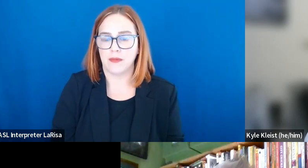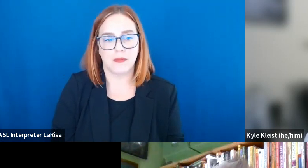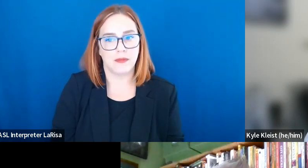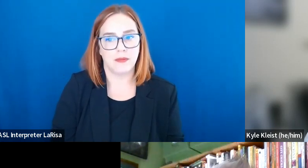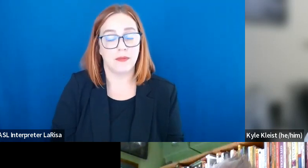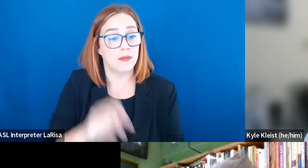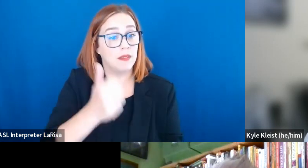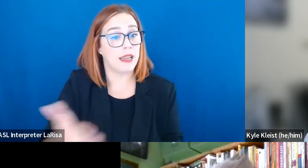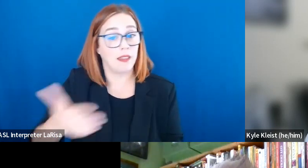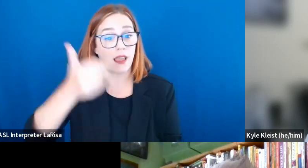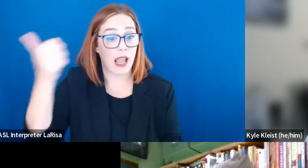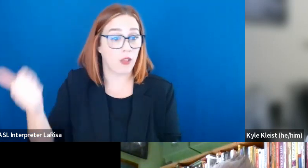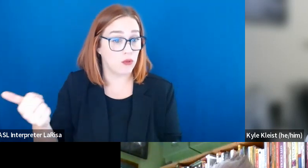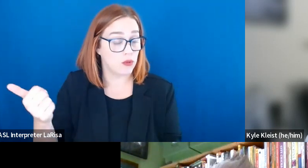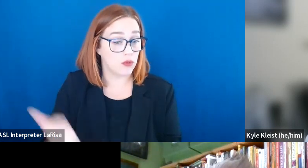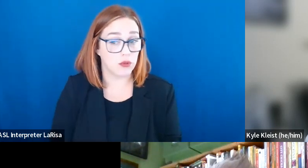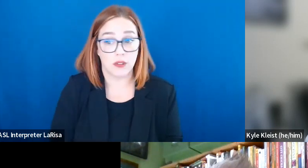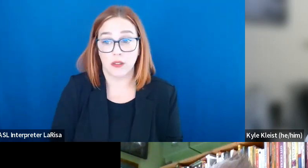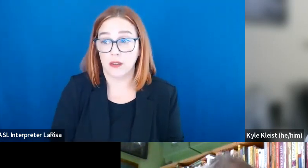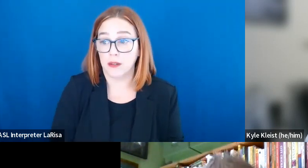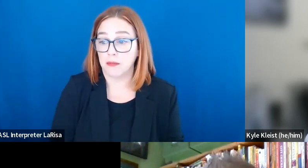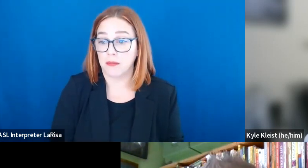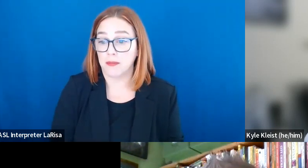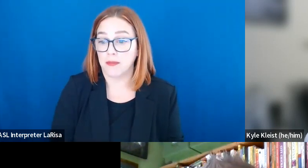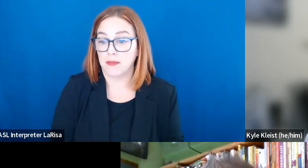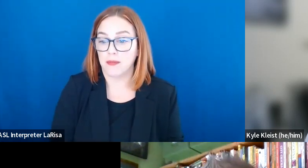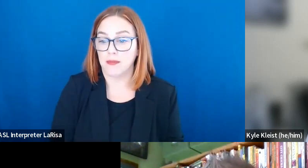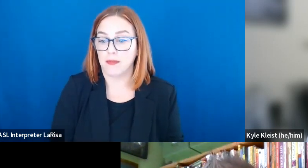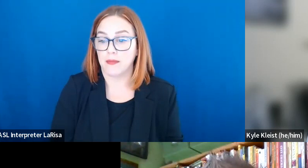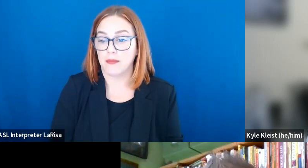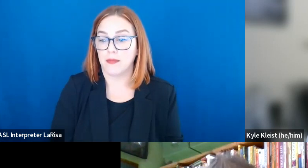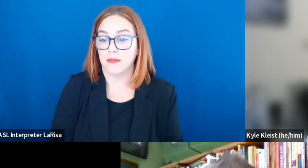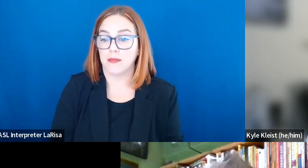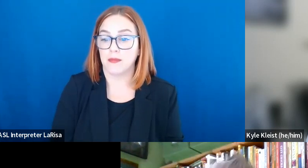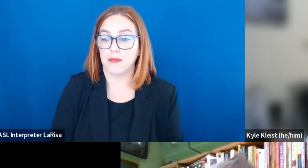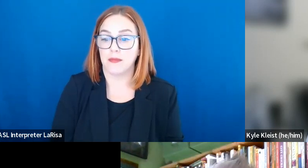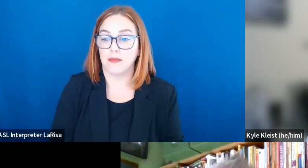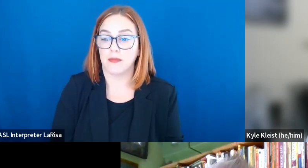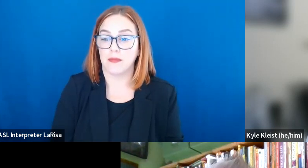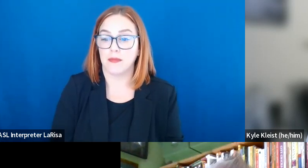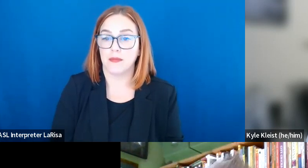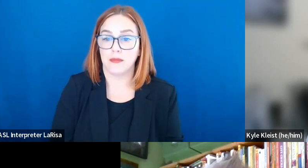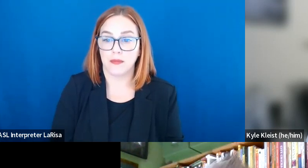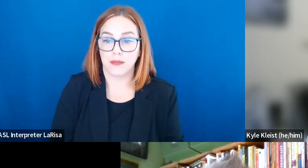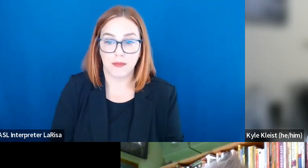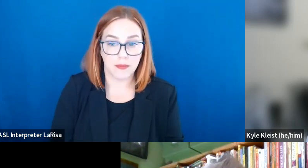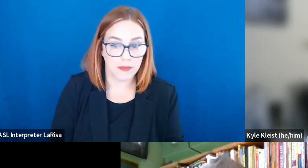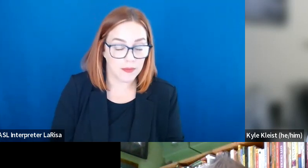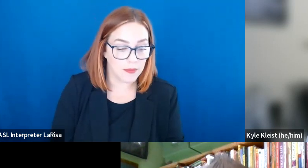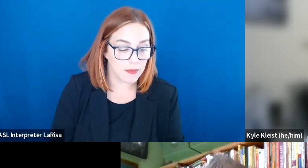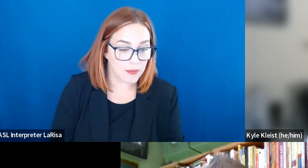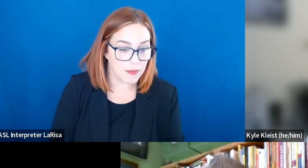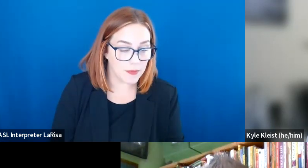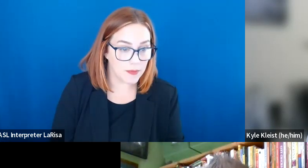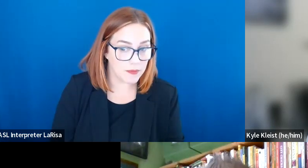Anything else about training? This is Arius. I